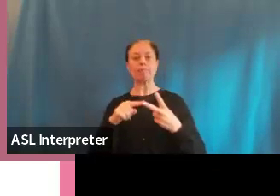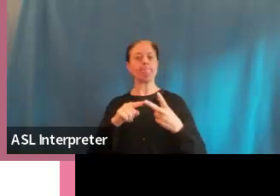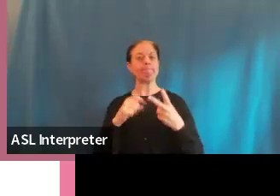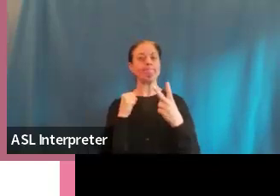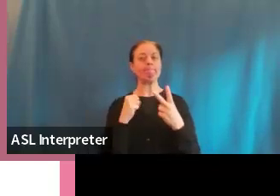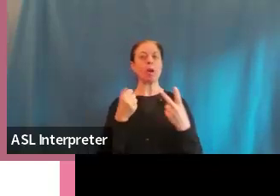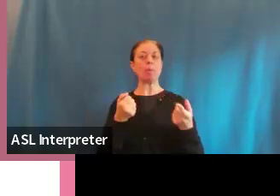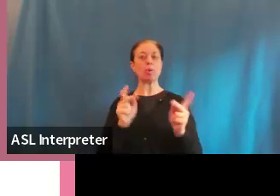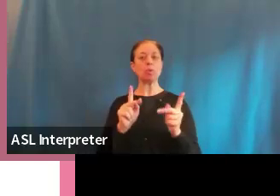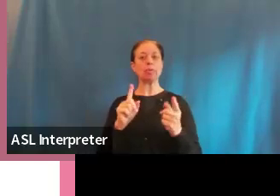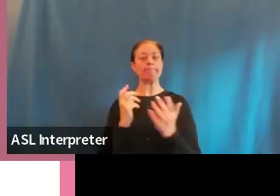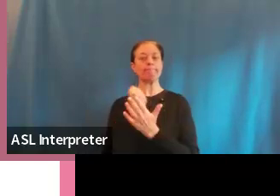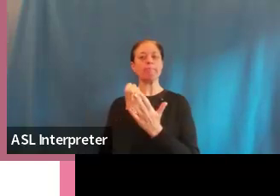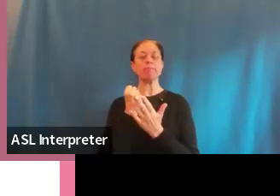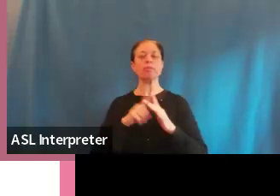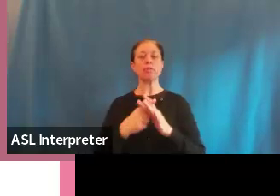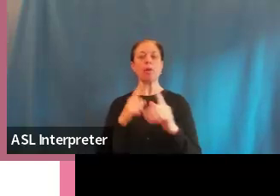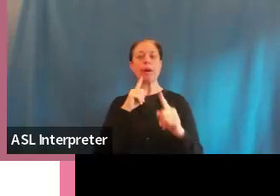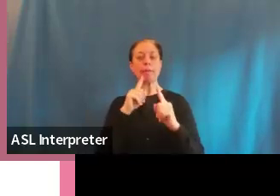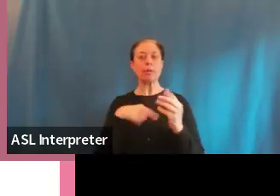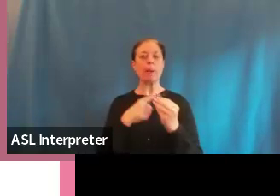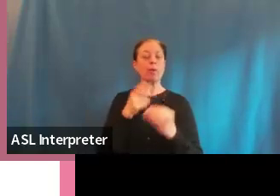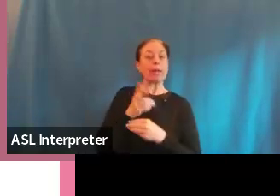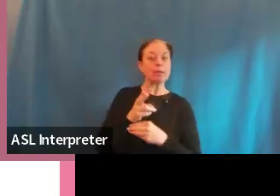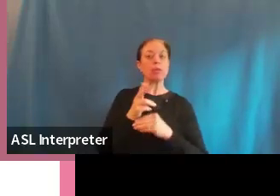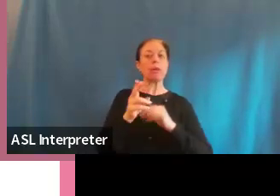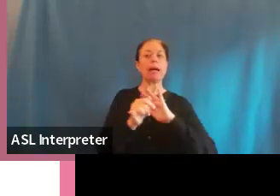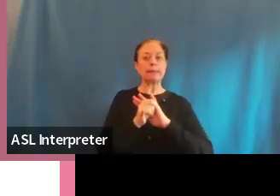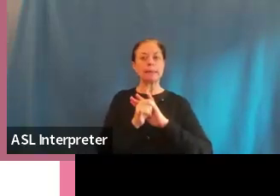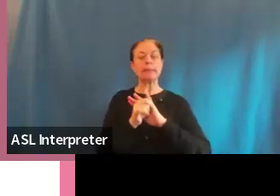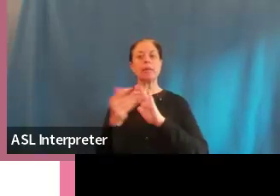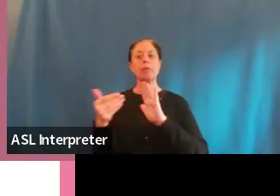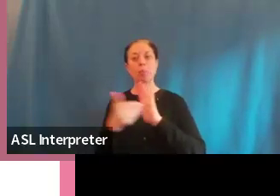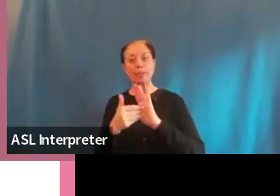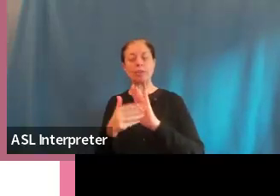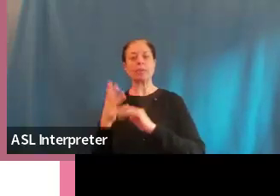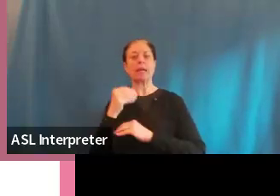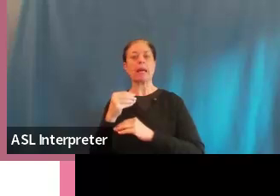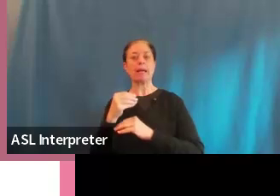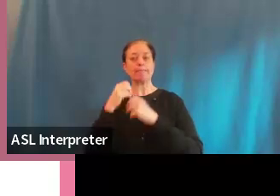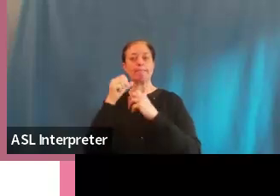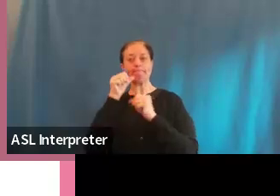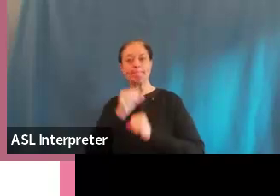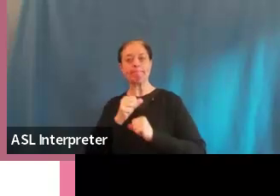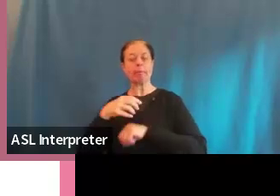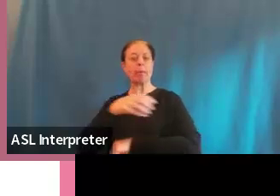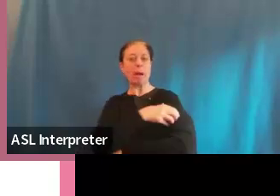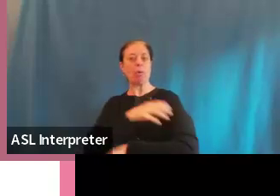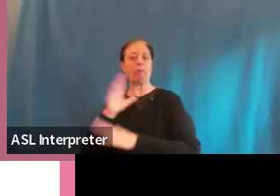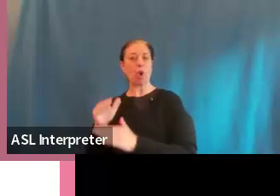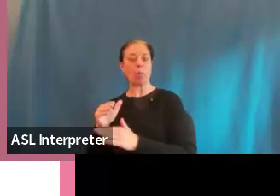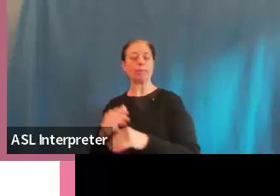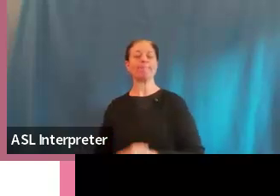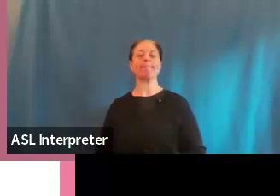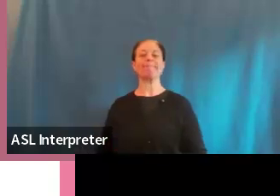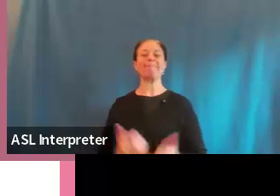compelling opportunity to spark conversations about history, identity, prejudice, and the enduring power of hope. And now back to